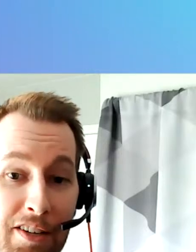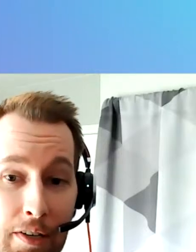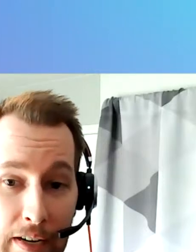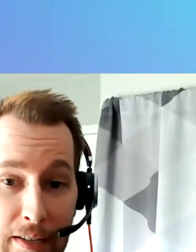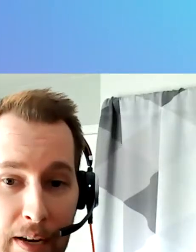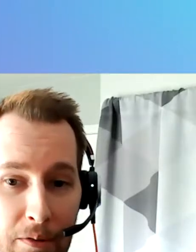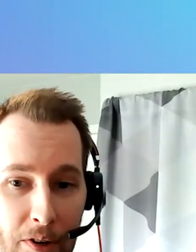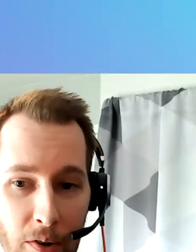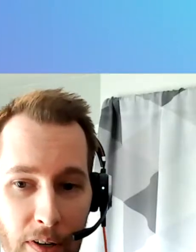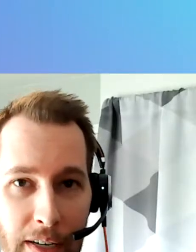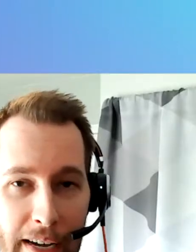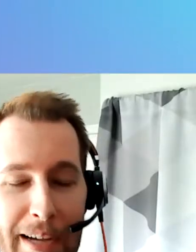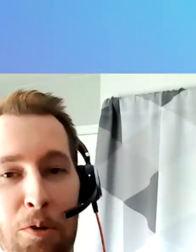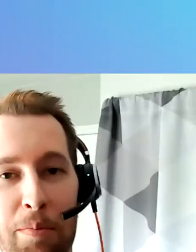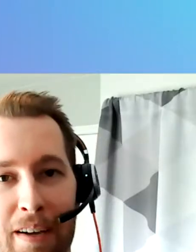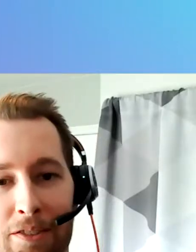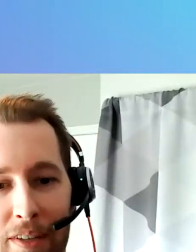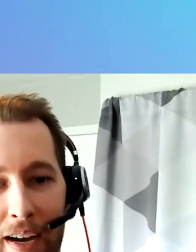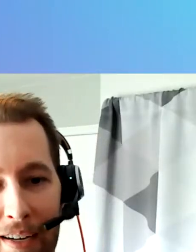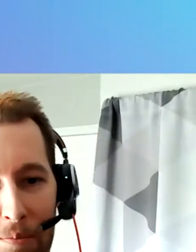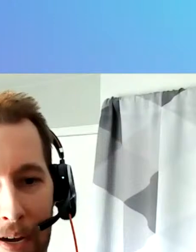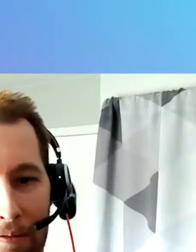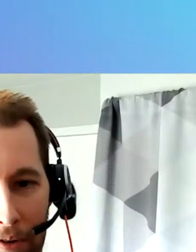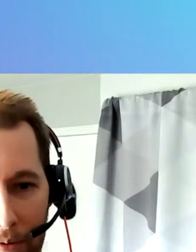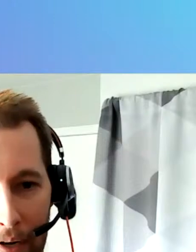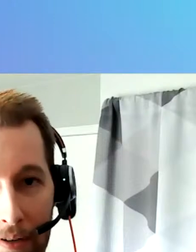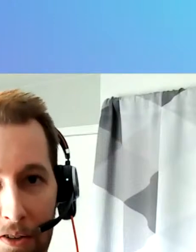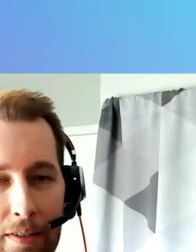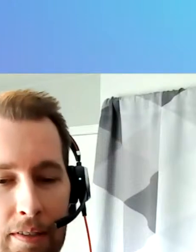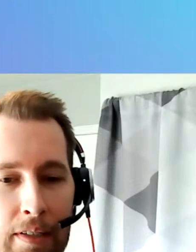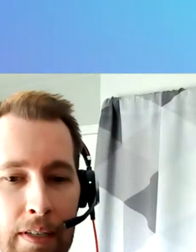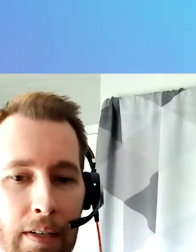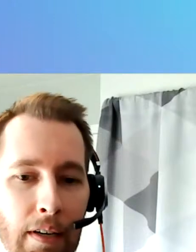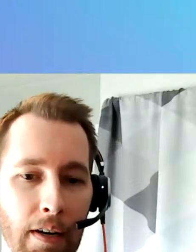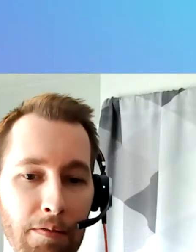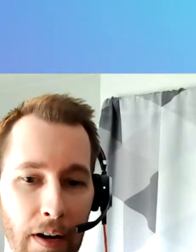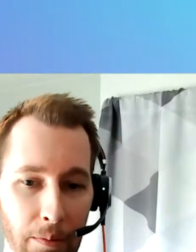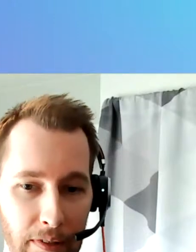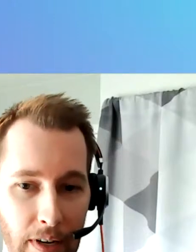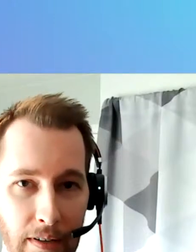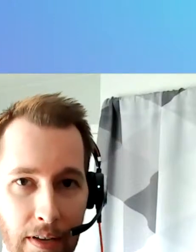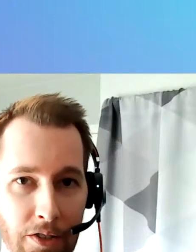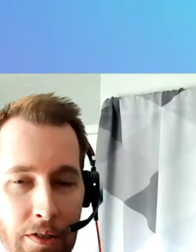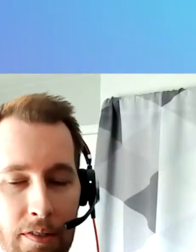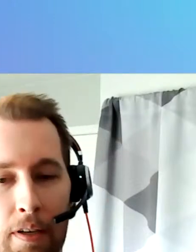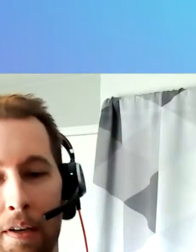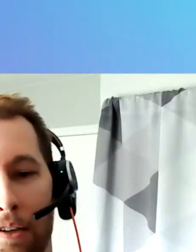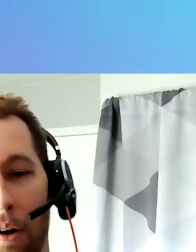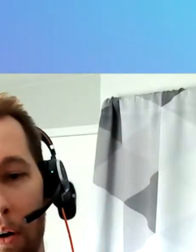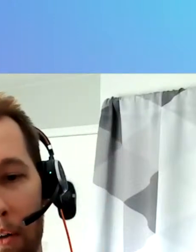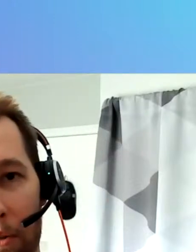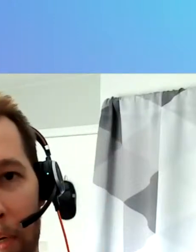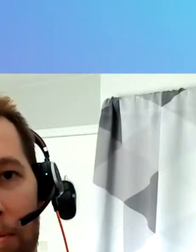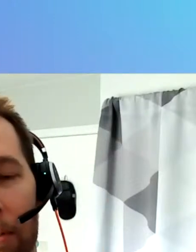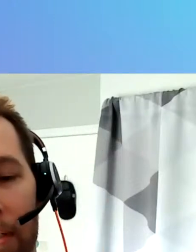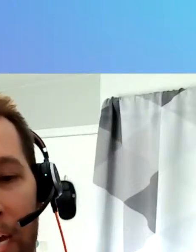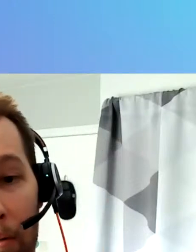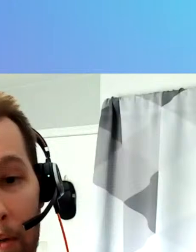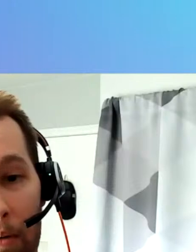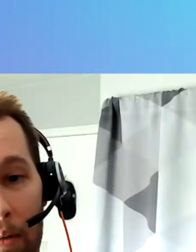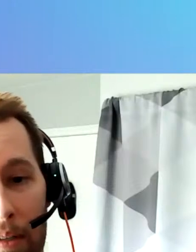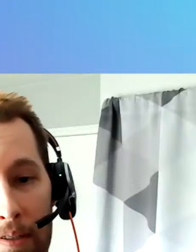the session is being recorded and will be hosted on demand for all registrants. Following today's sessions, you'll also be